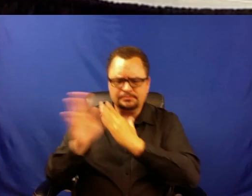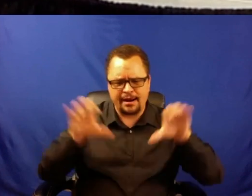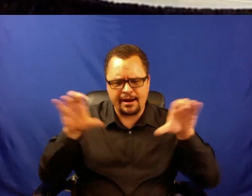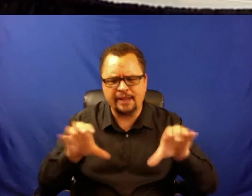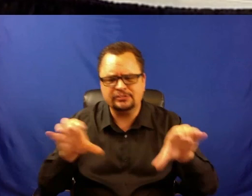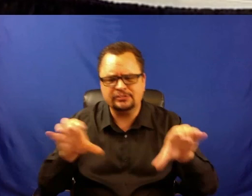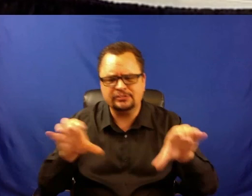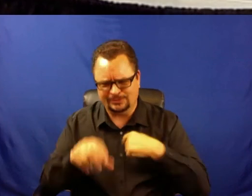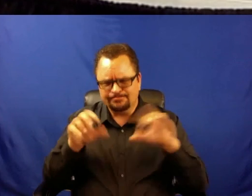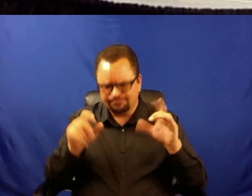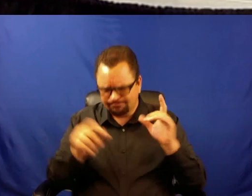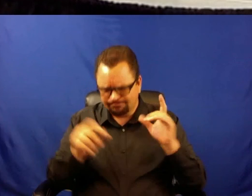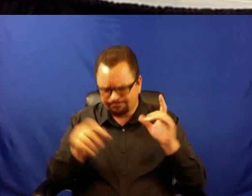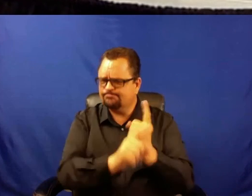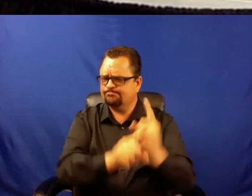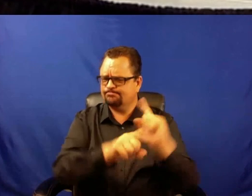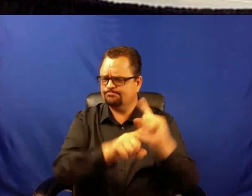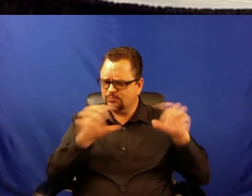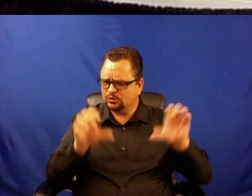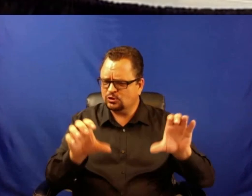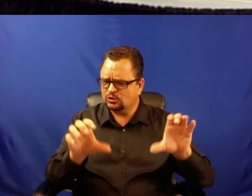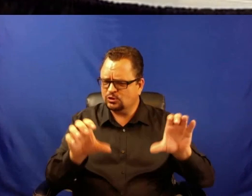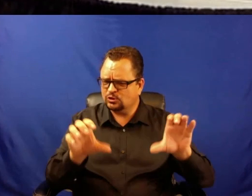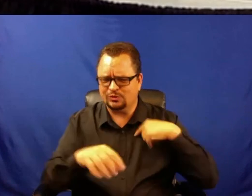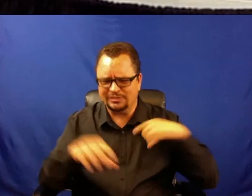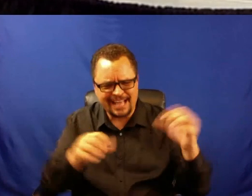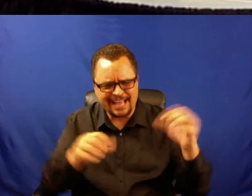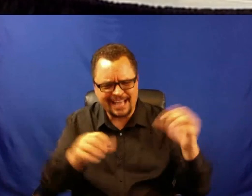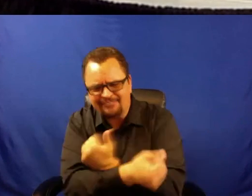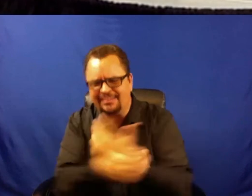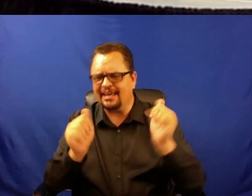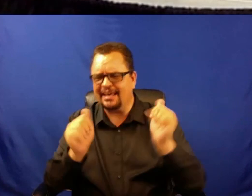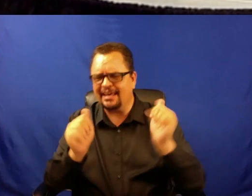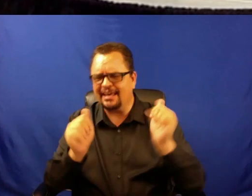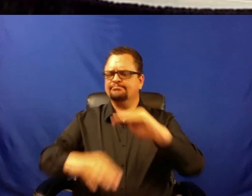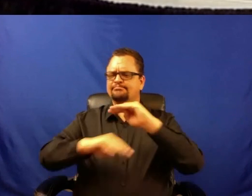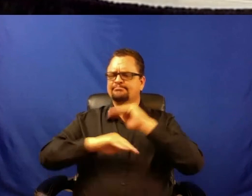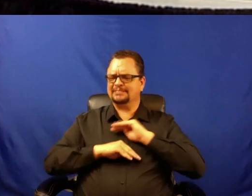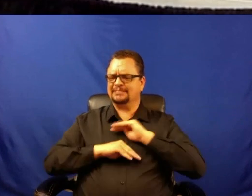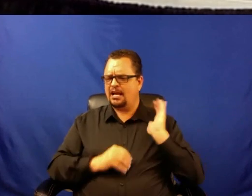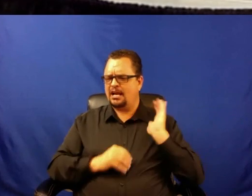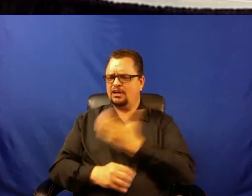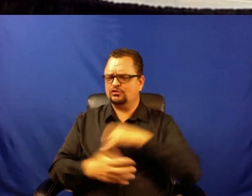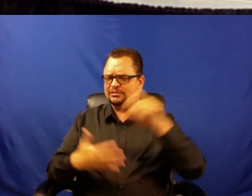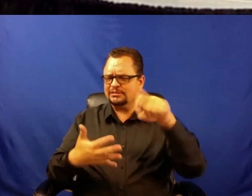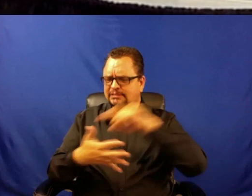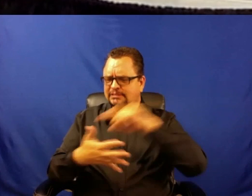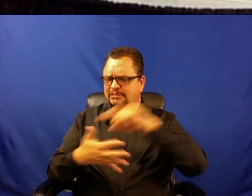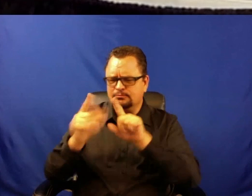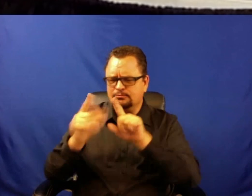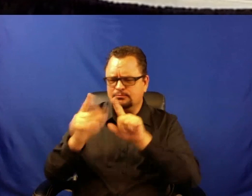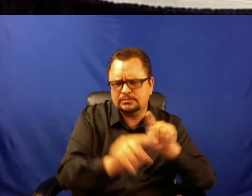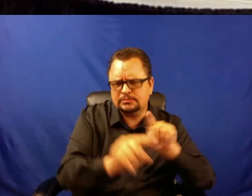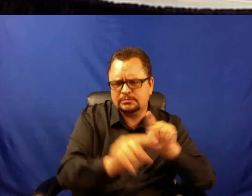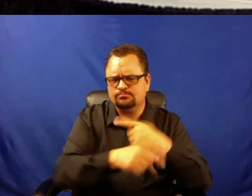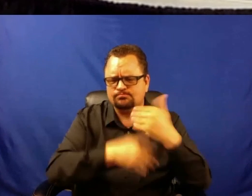the response that we need. But we have a phenomenal team.